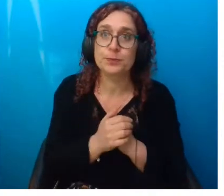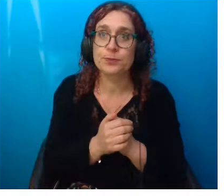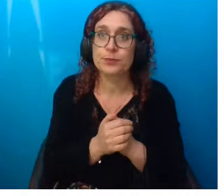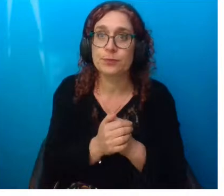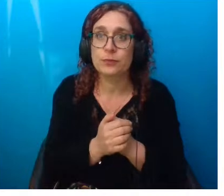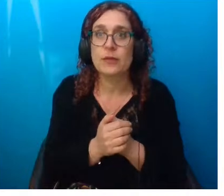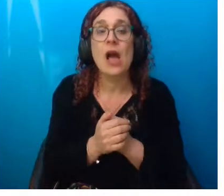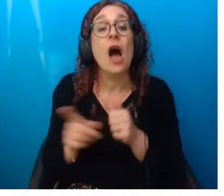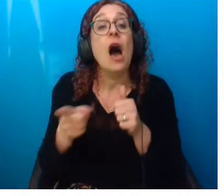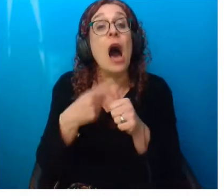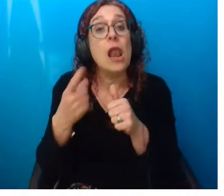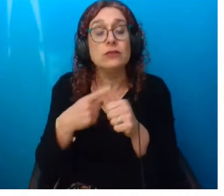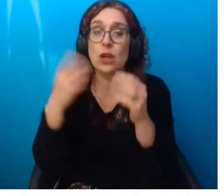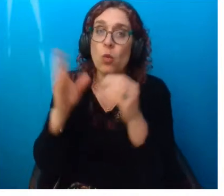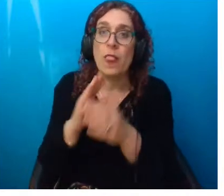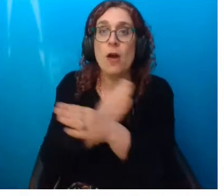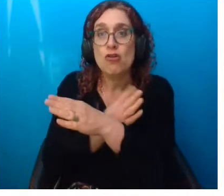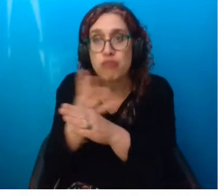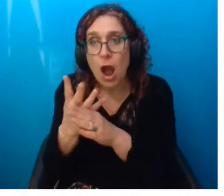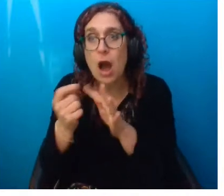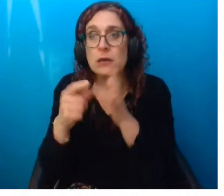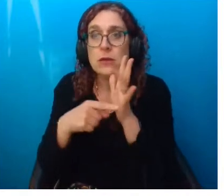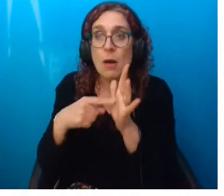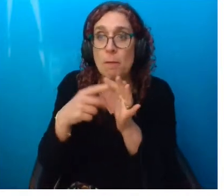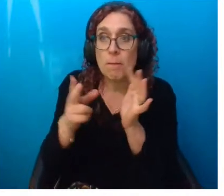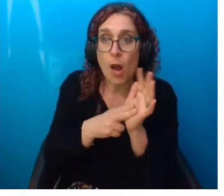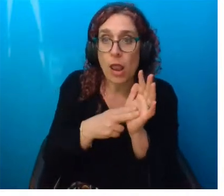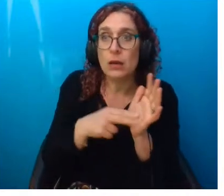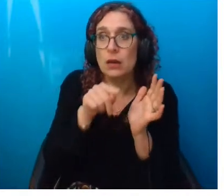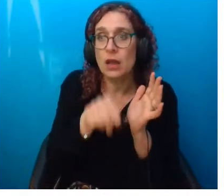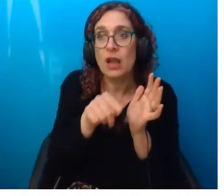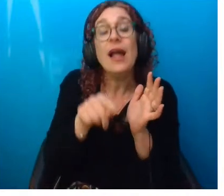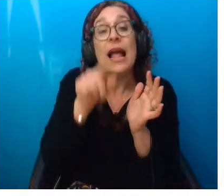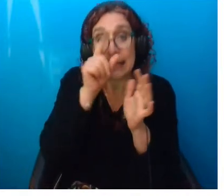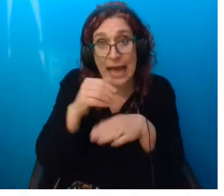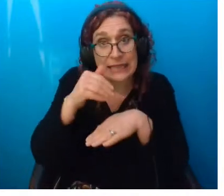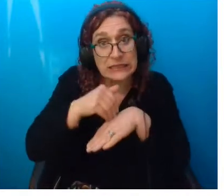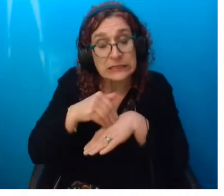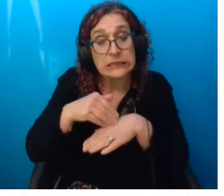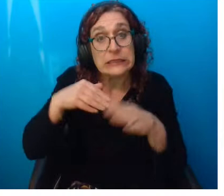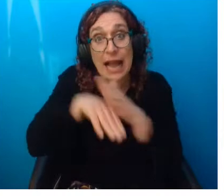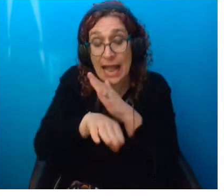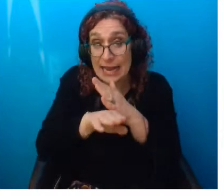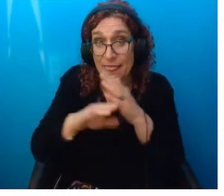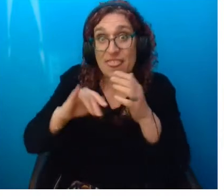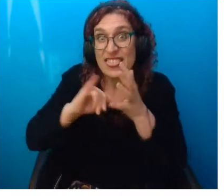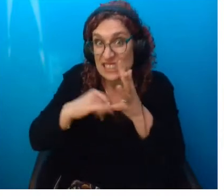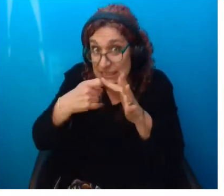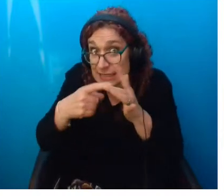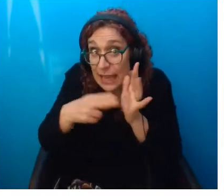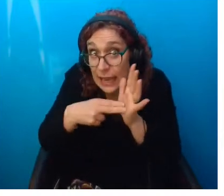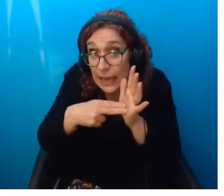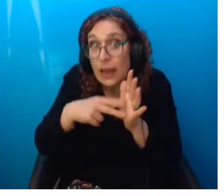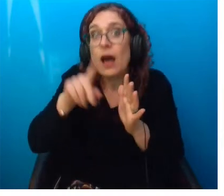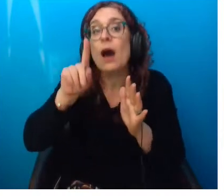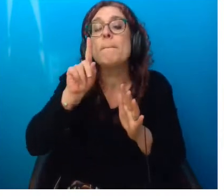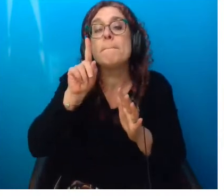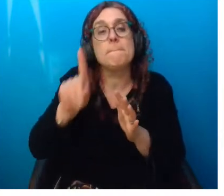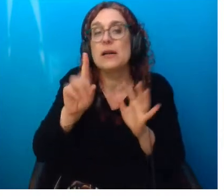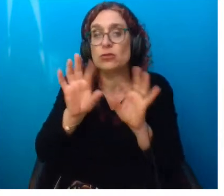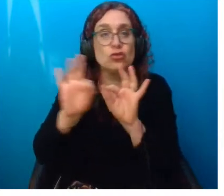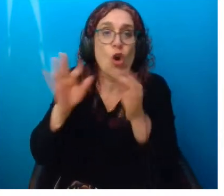and pollen trigger urticaria in our skin, but not generalized eczema. However,